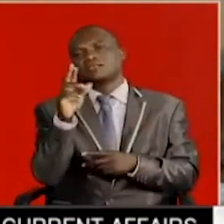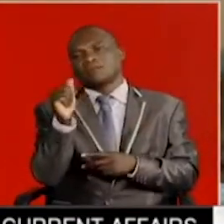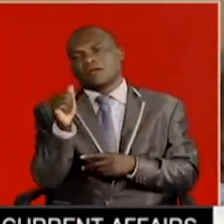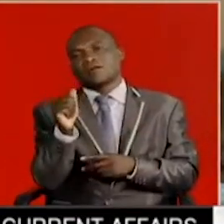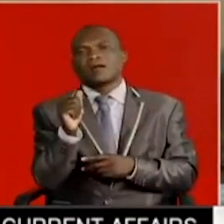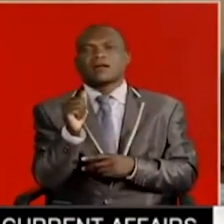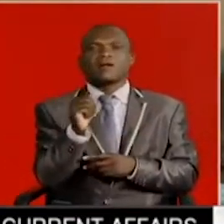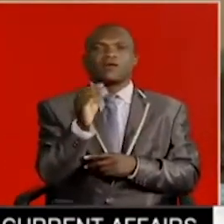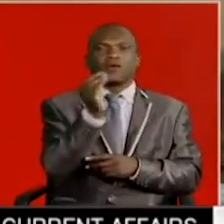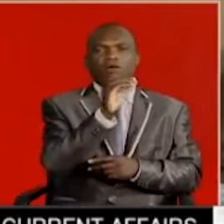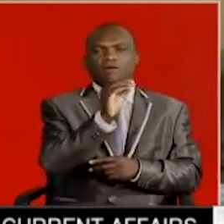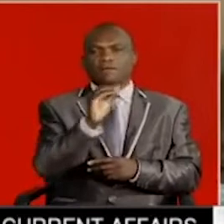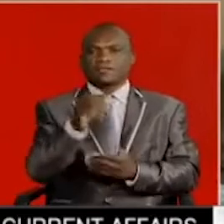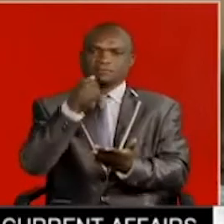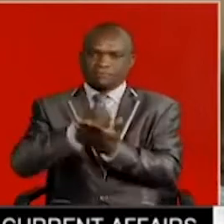immigration,